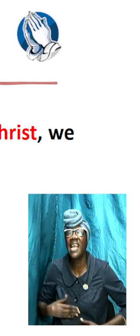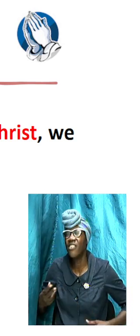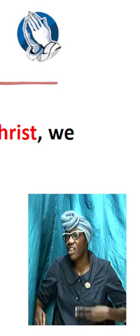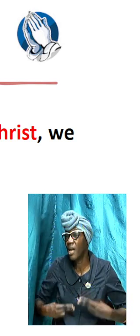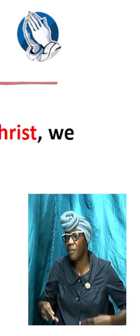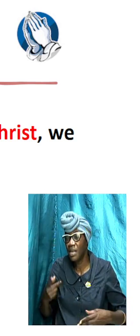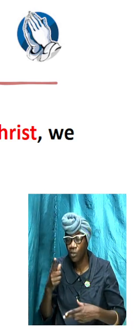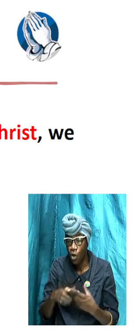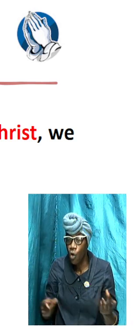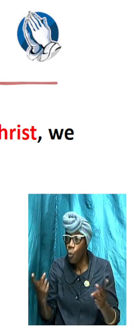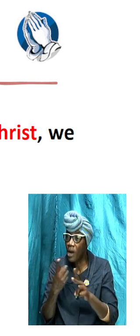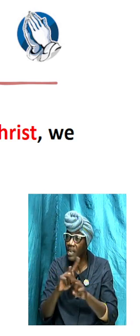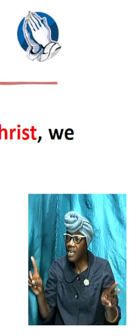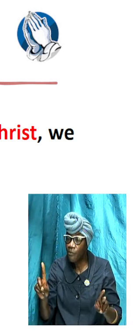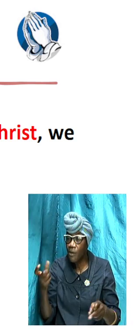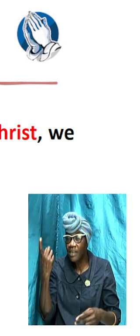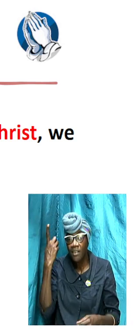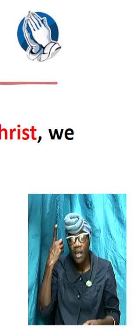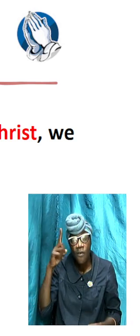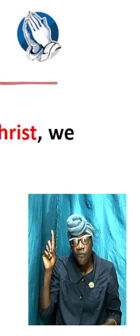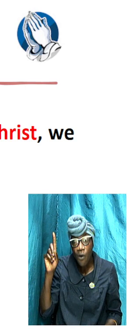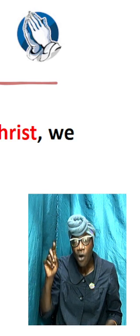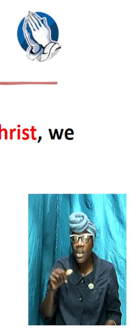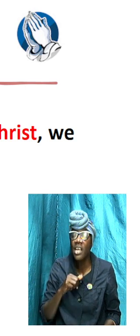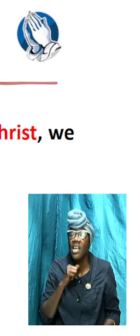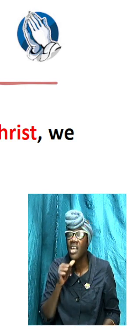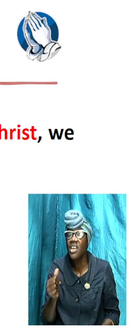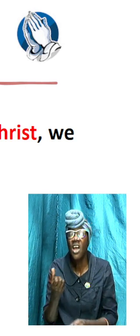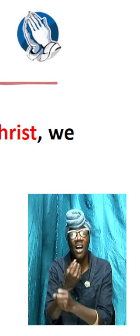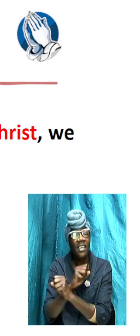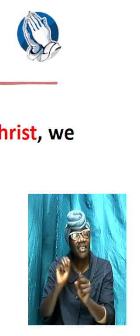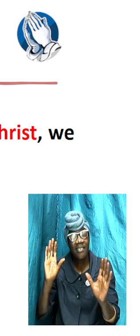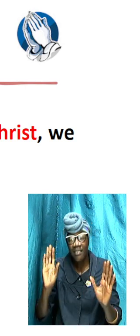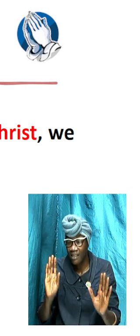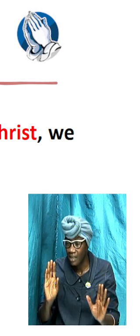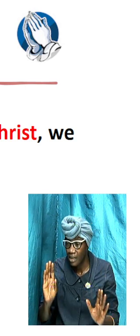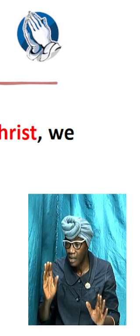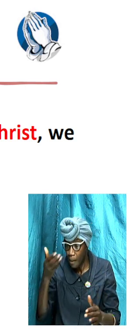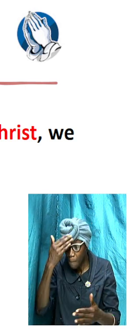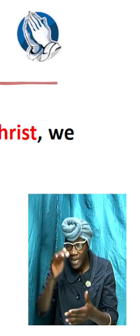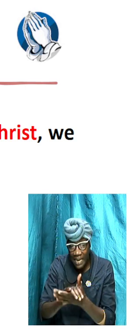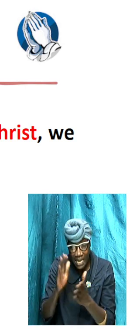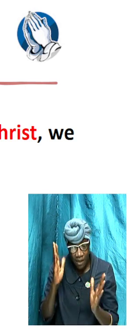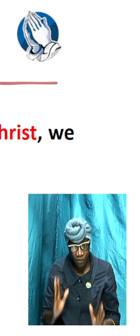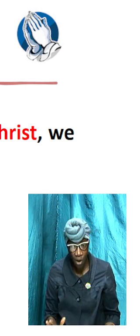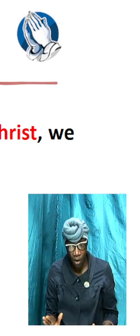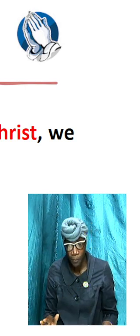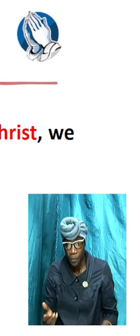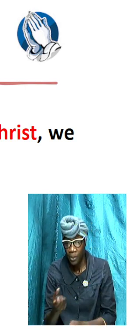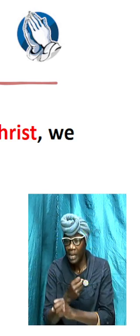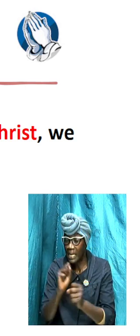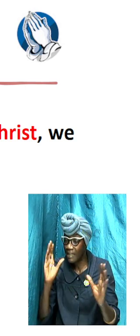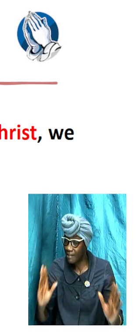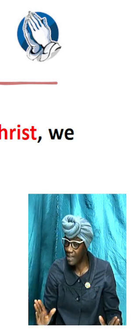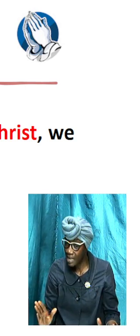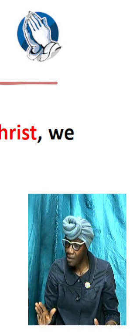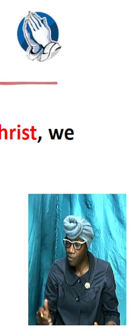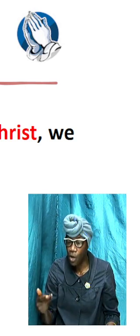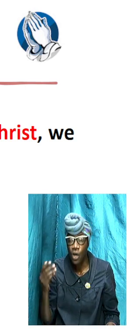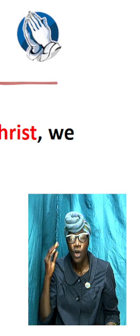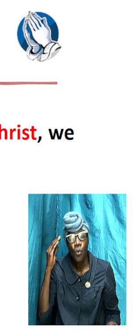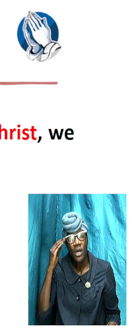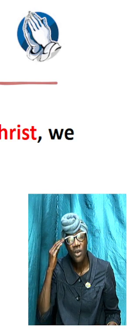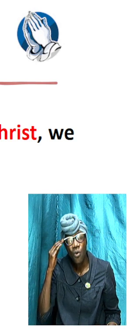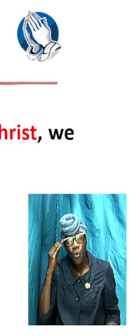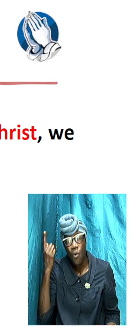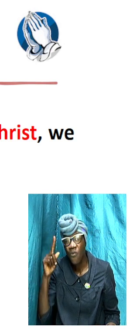what is the difference for the unbeliever and the saved person? We know that for the unbeliever, their life of happiness ends